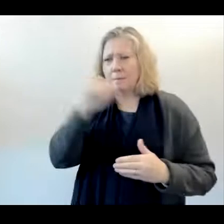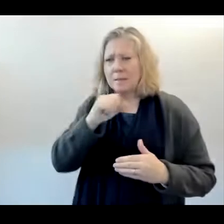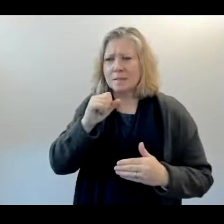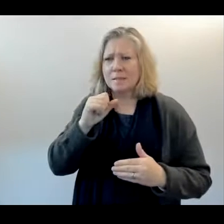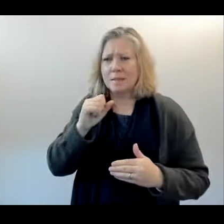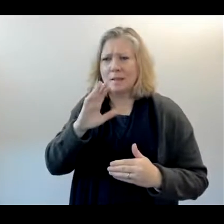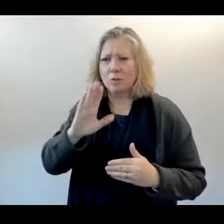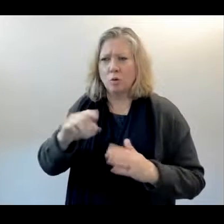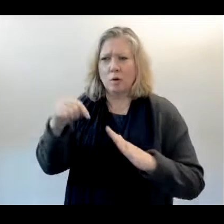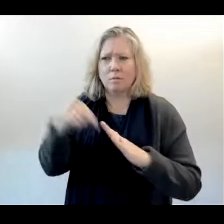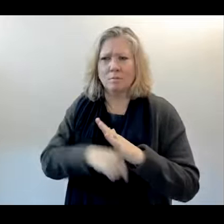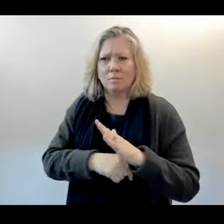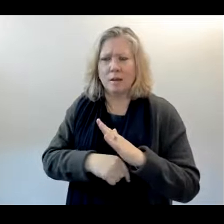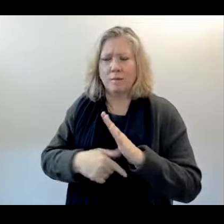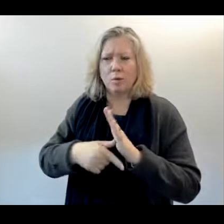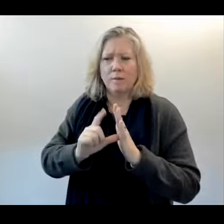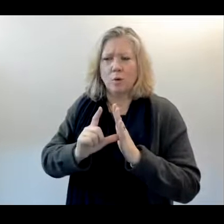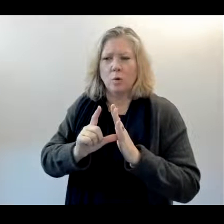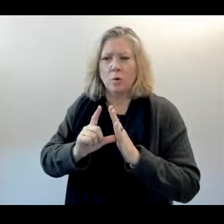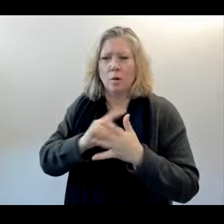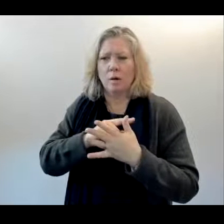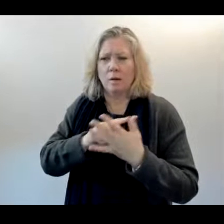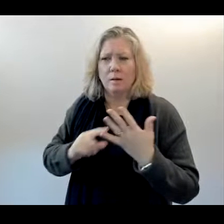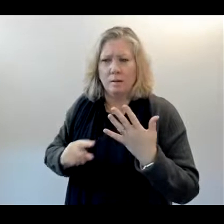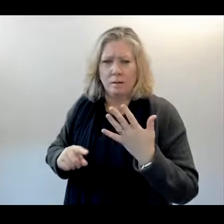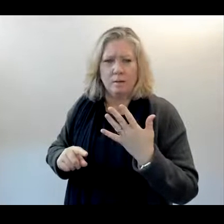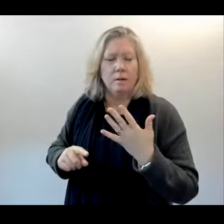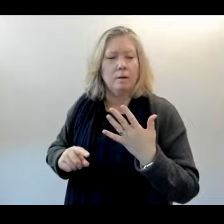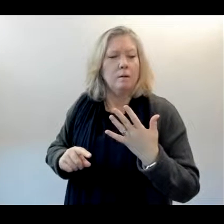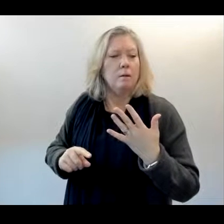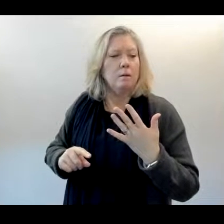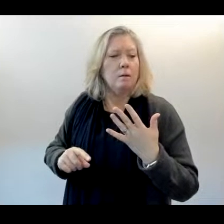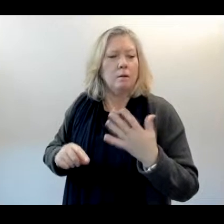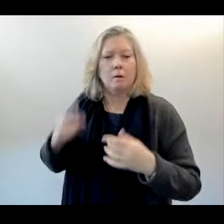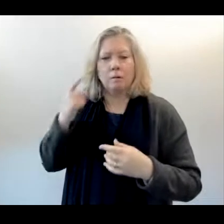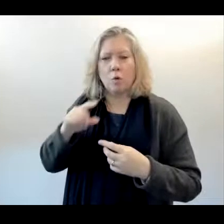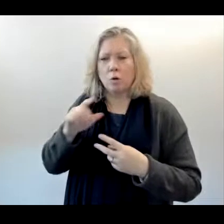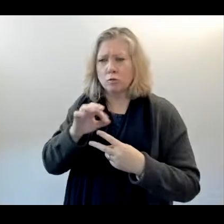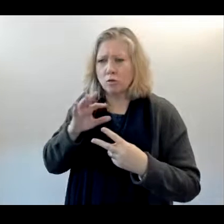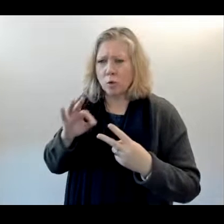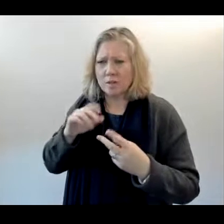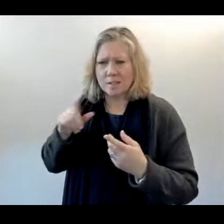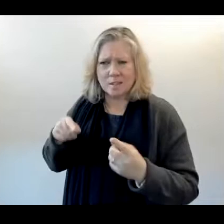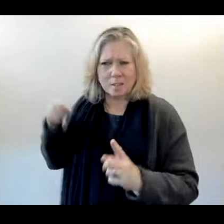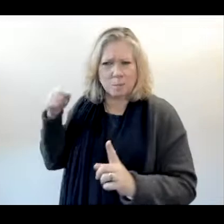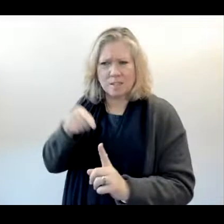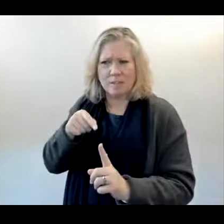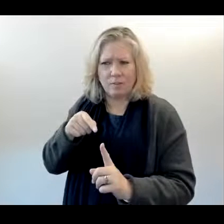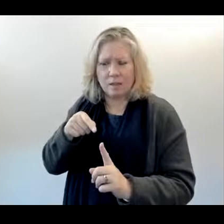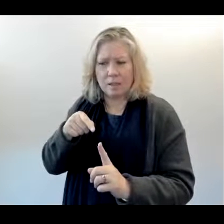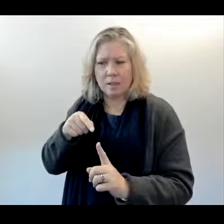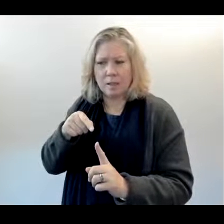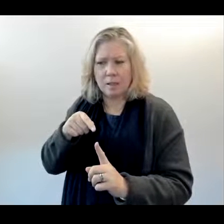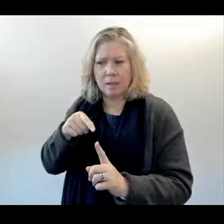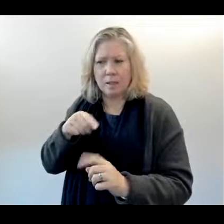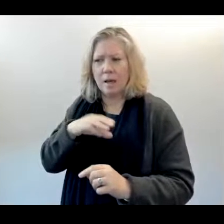comprehensive overview of the items before us, but for choice specifically, and I guess to Director Powell's question, but also